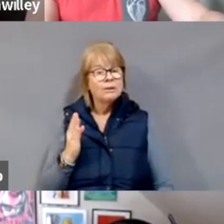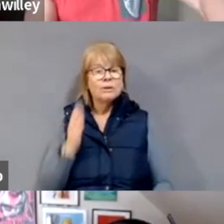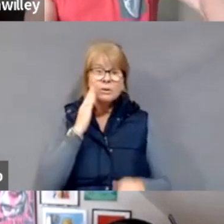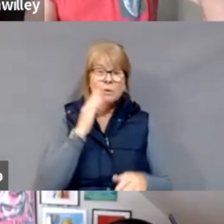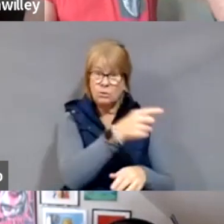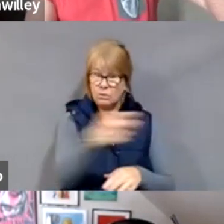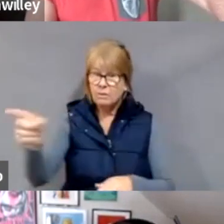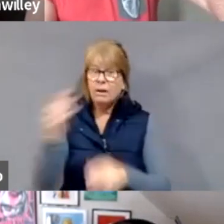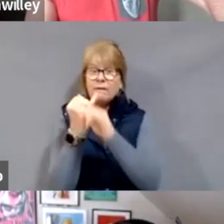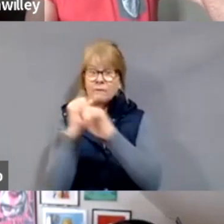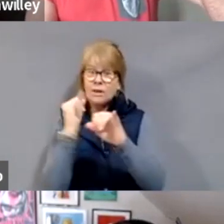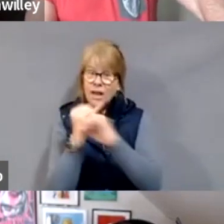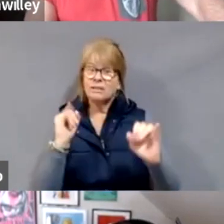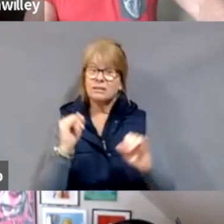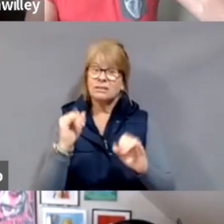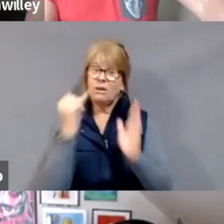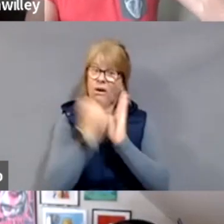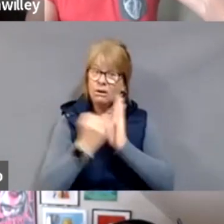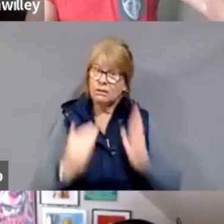artist, it's your job. You are